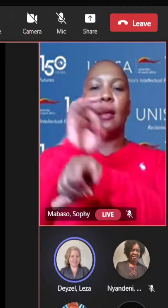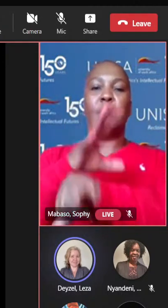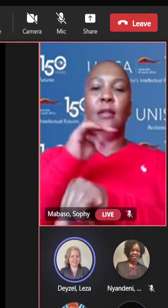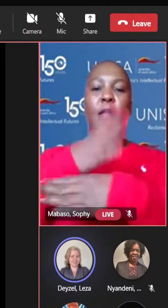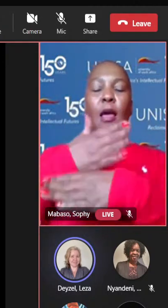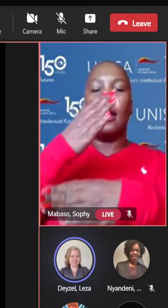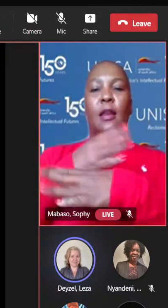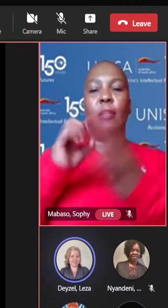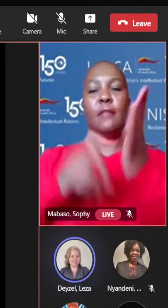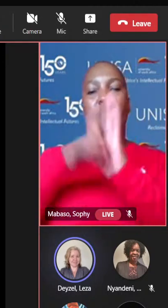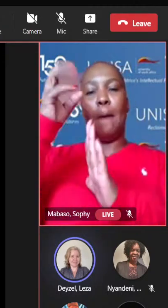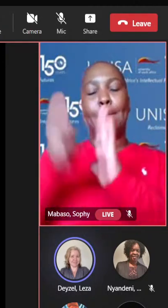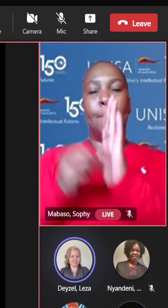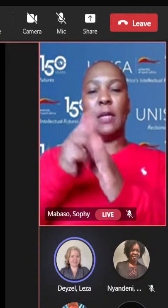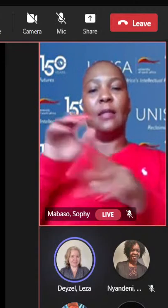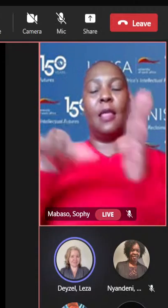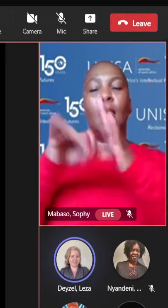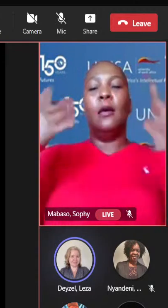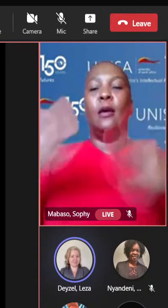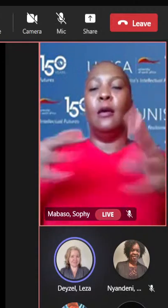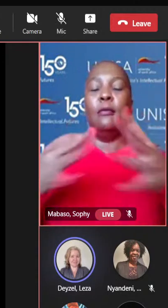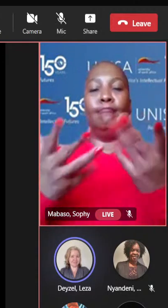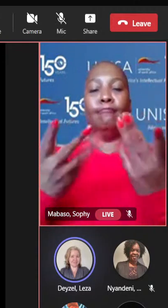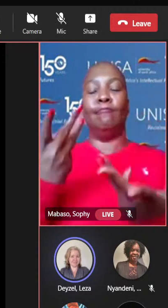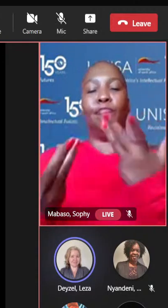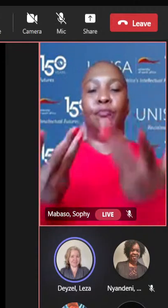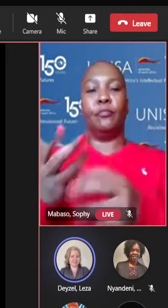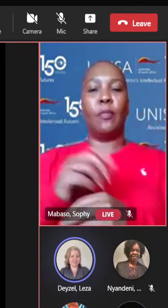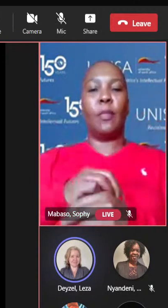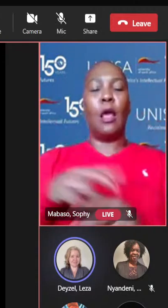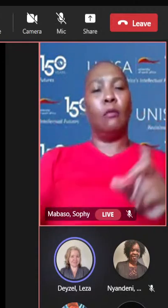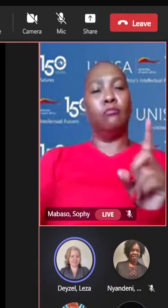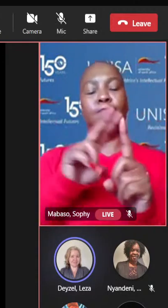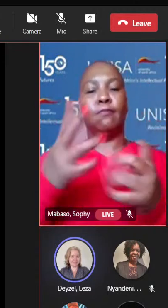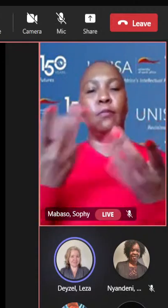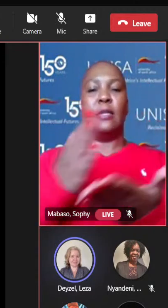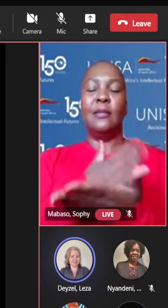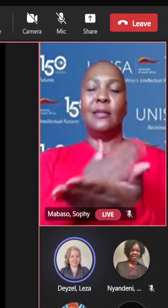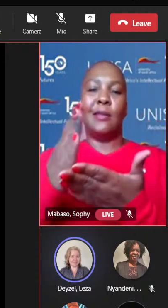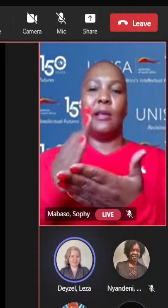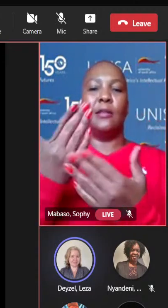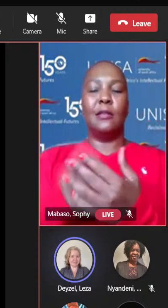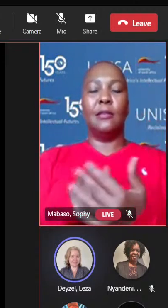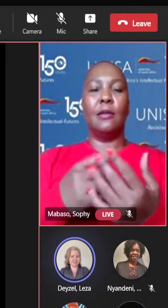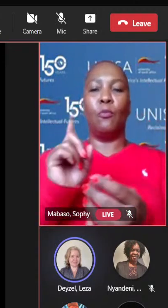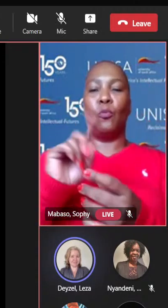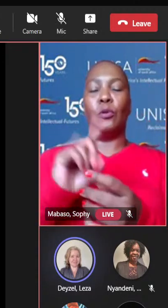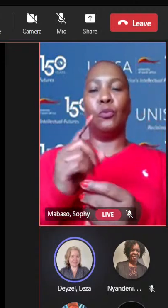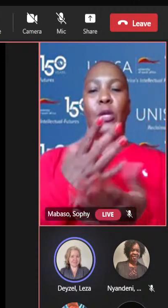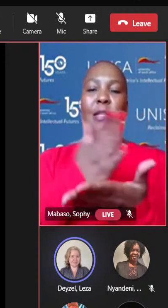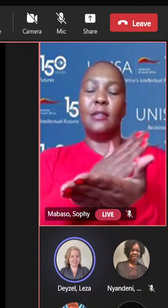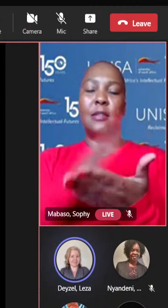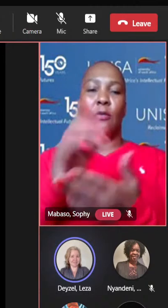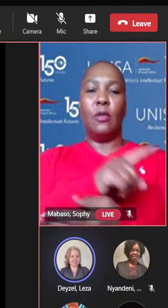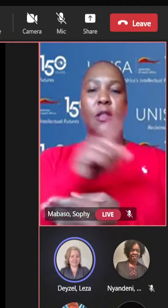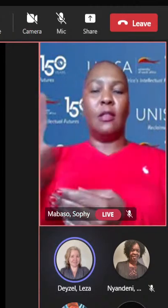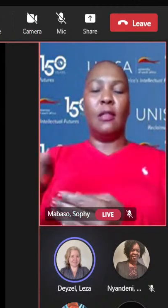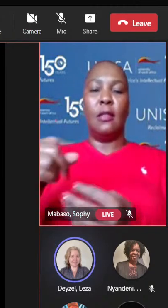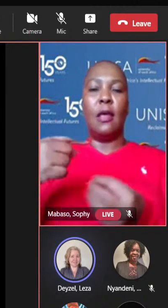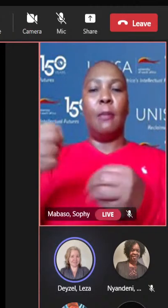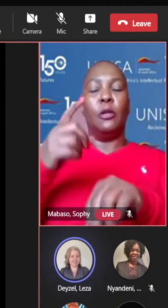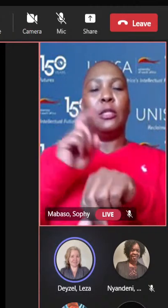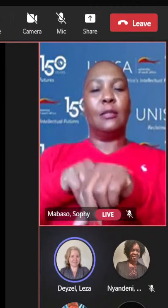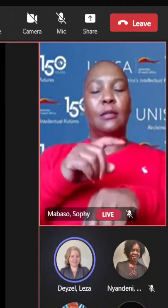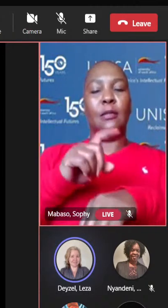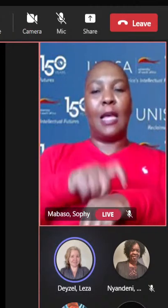then also very importantly, looking at some tips that we can share with you about time